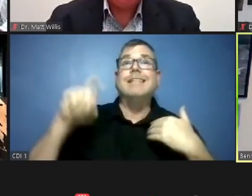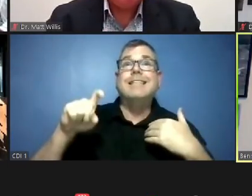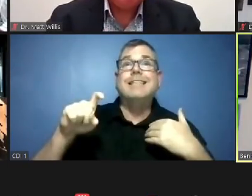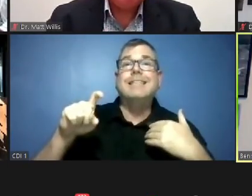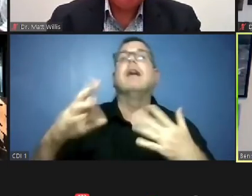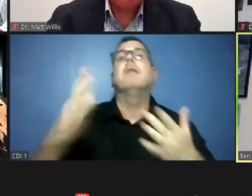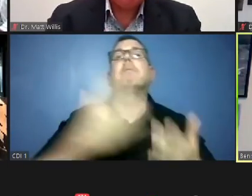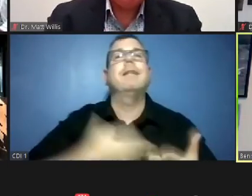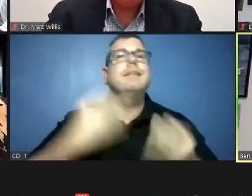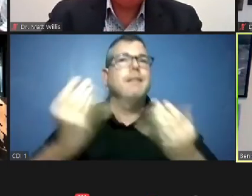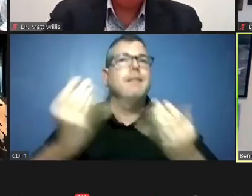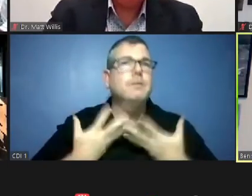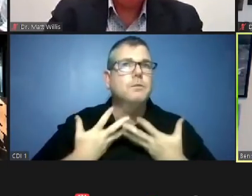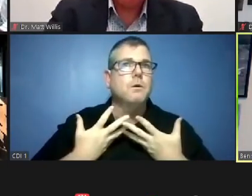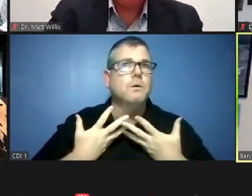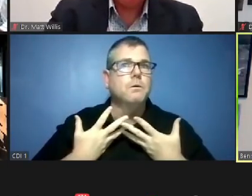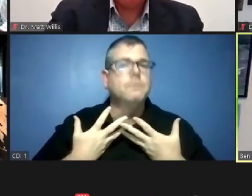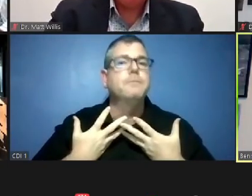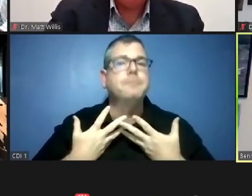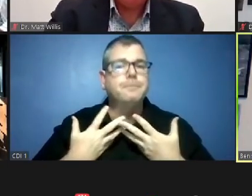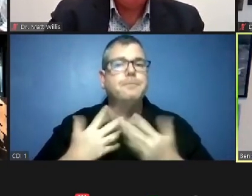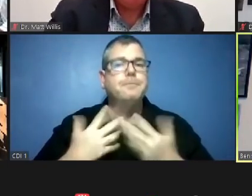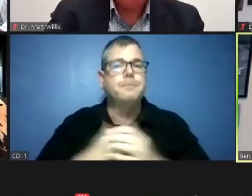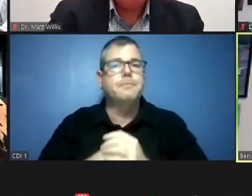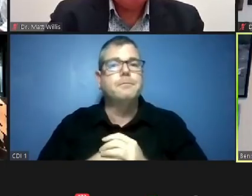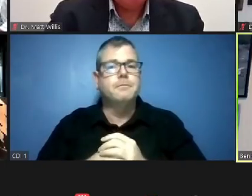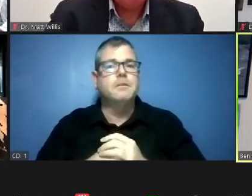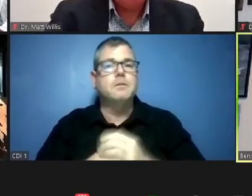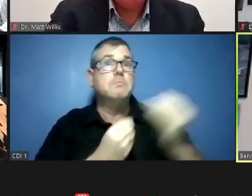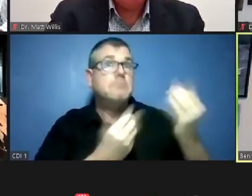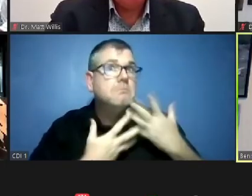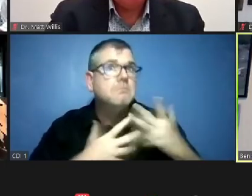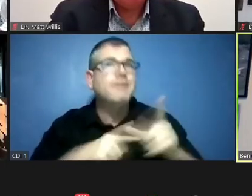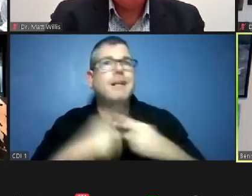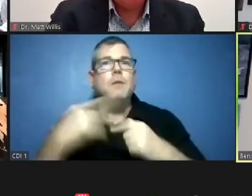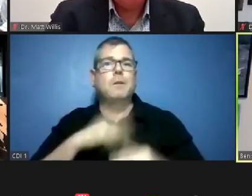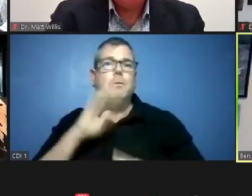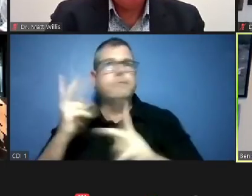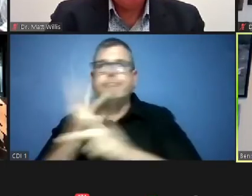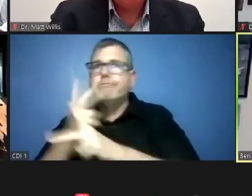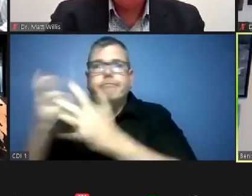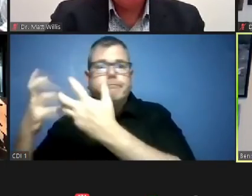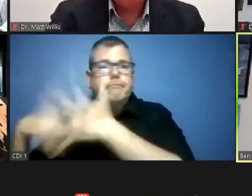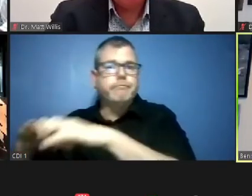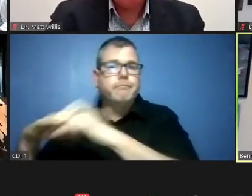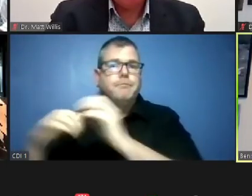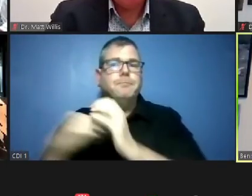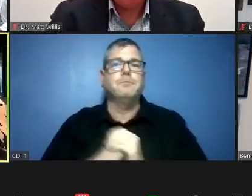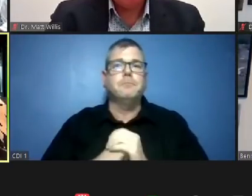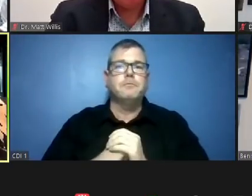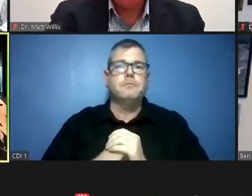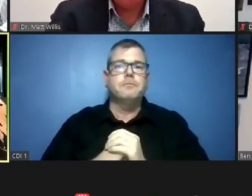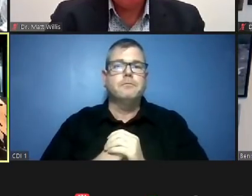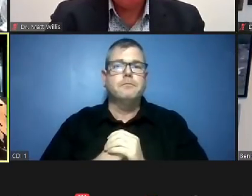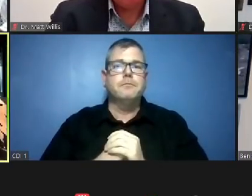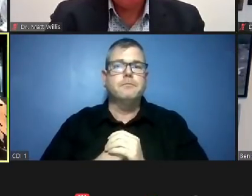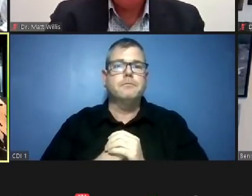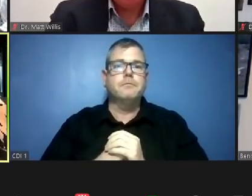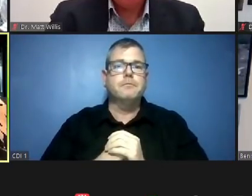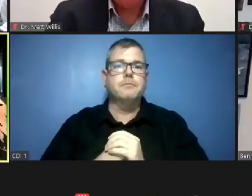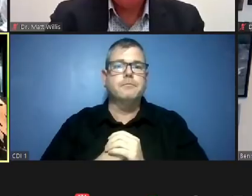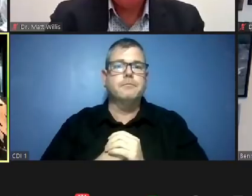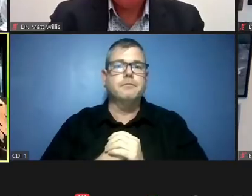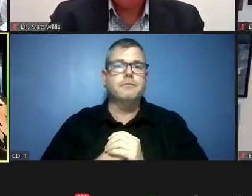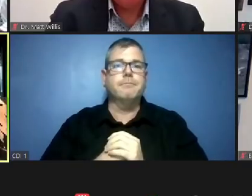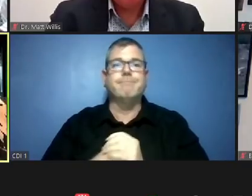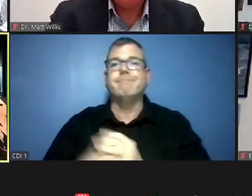looking for ways to make sure the experience is as best as possible. Thank you for that.